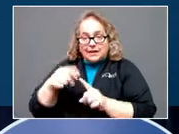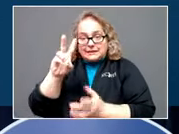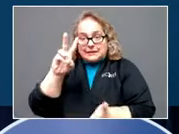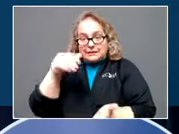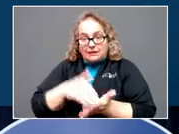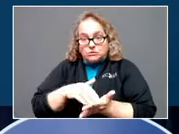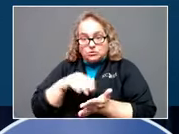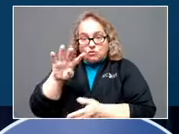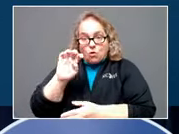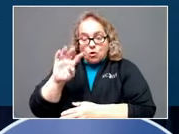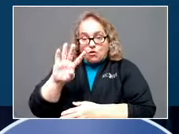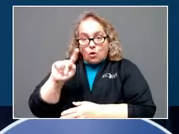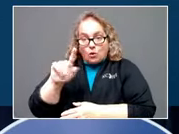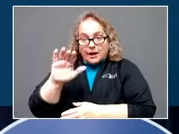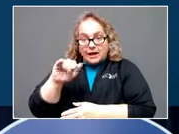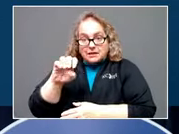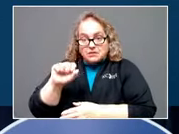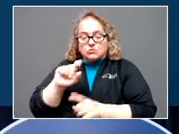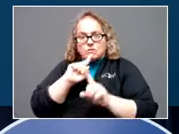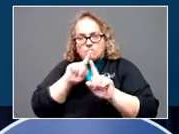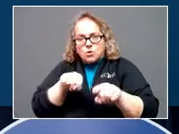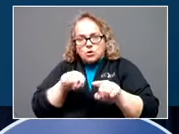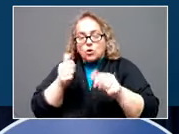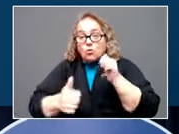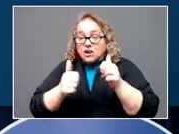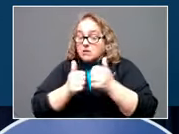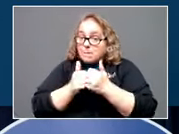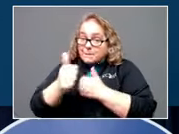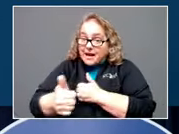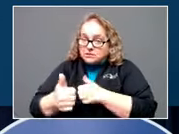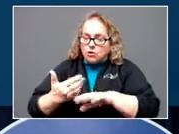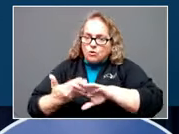6,441 cases were reported, which surpassed the prior peak of